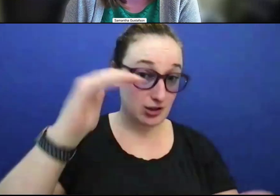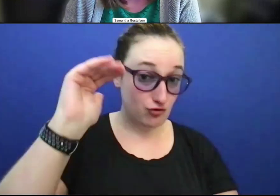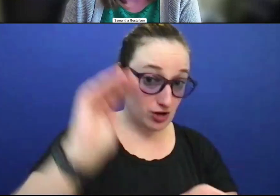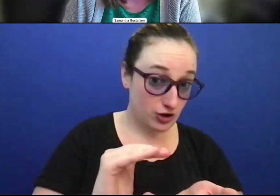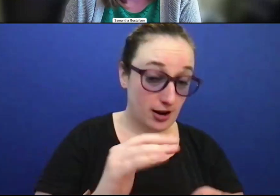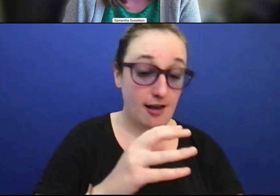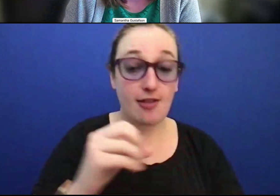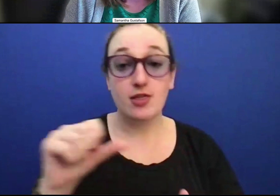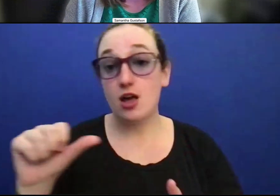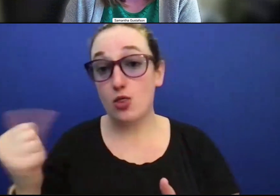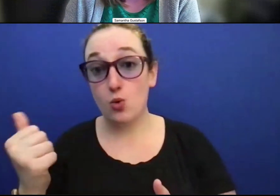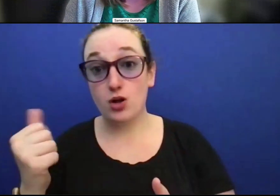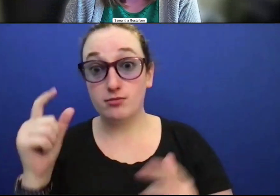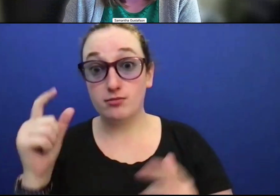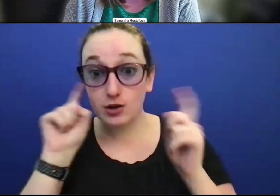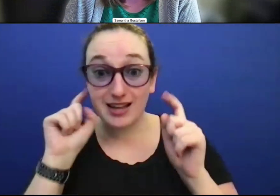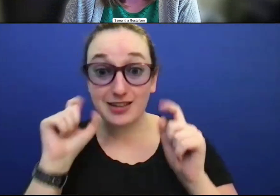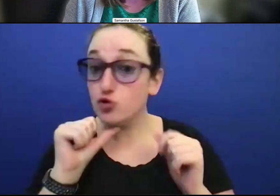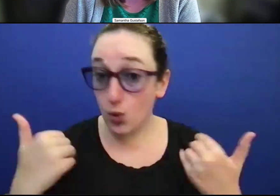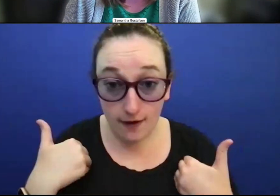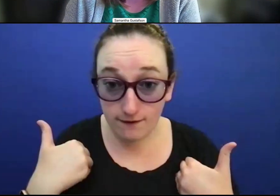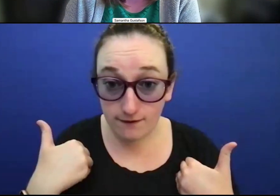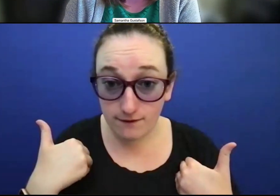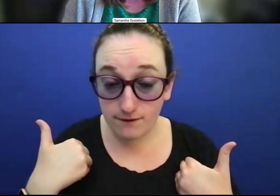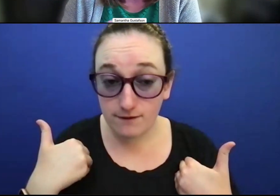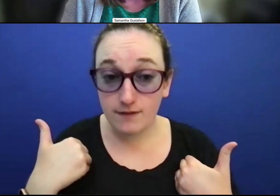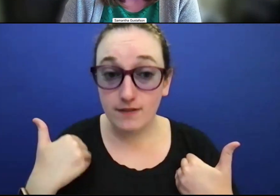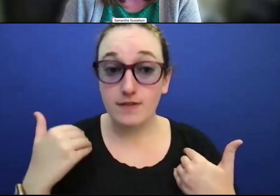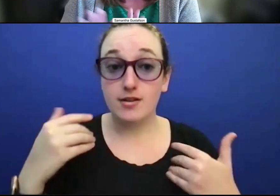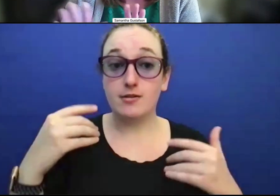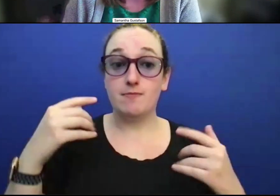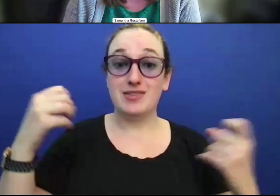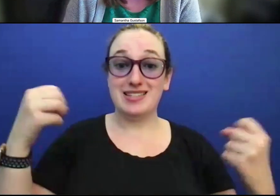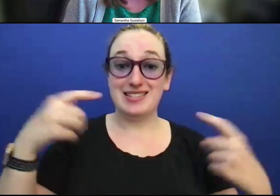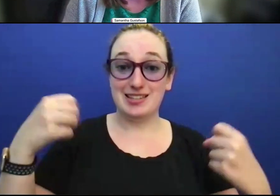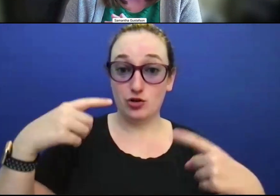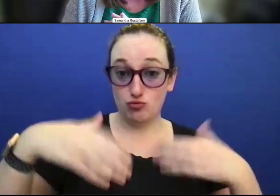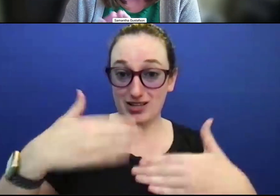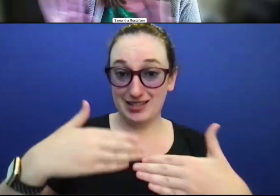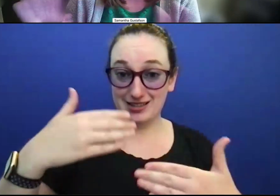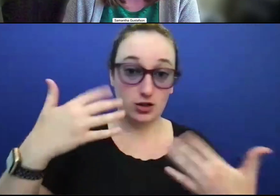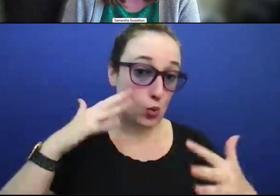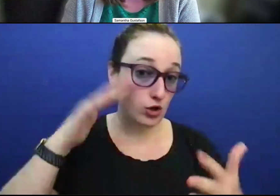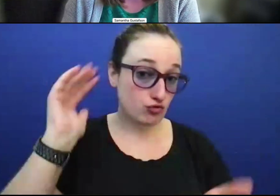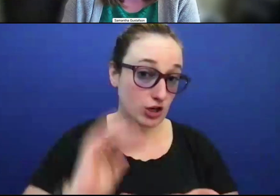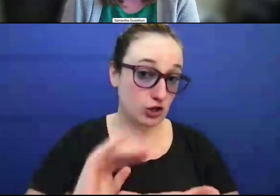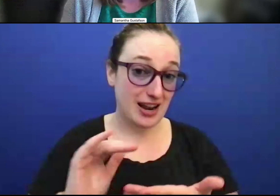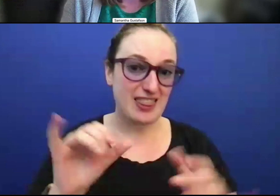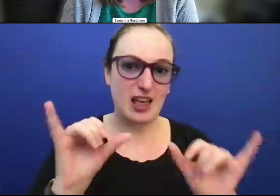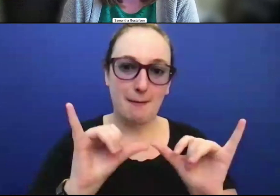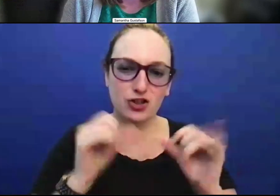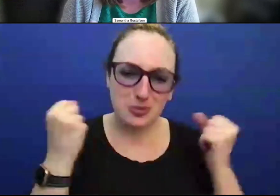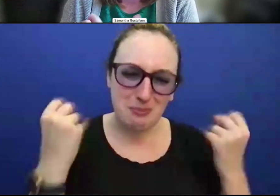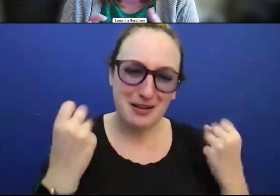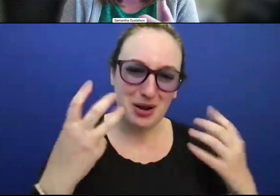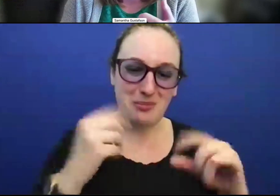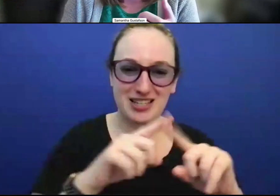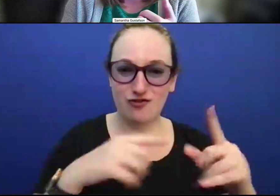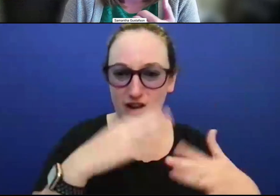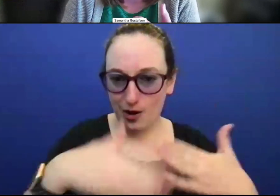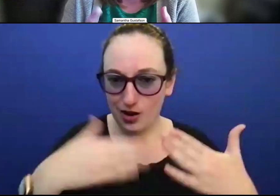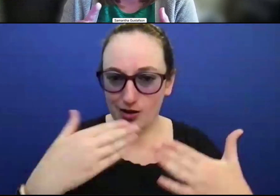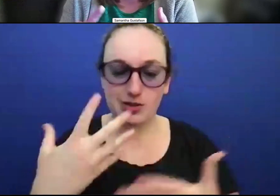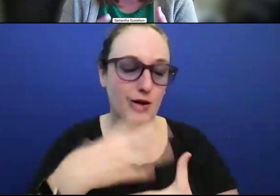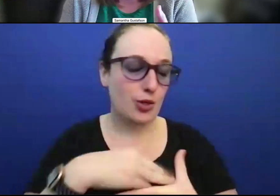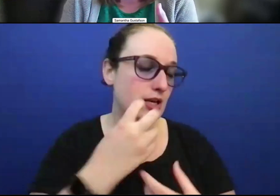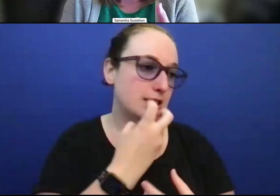children received hearing aids without that type of signal processing, and they measured so many different outcomes, including